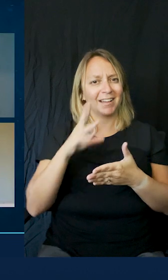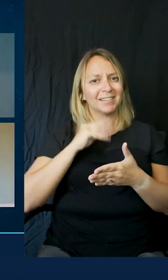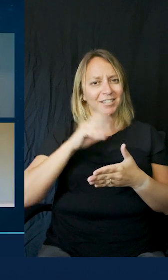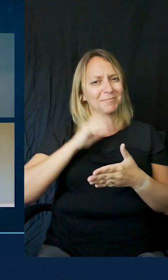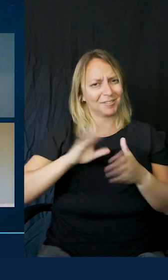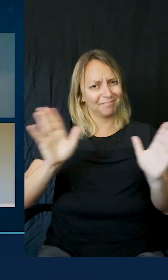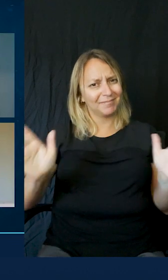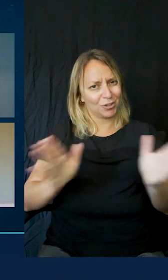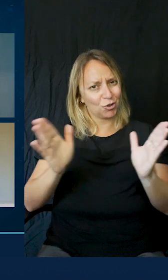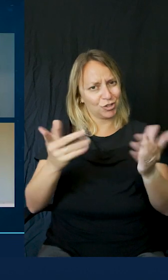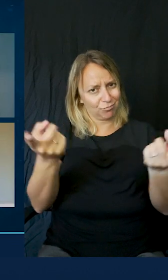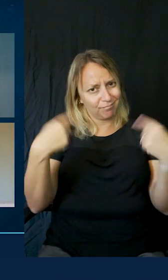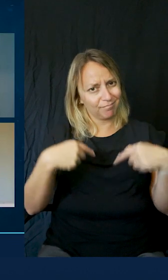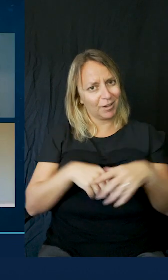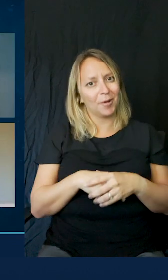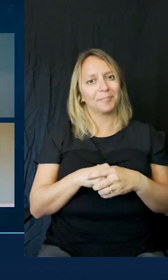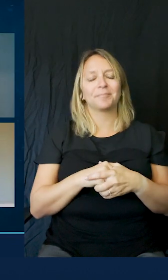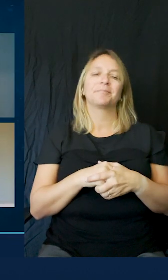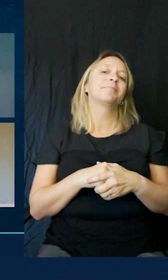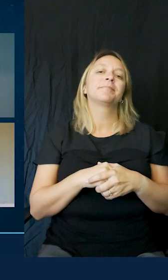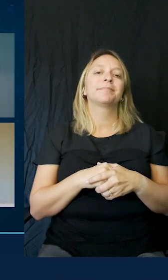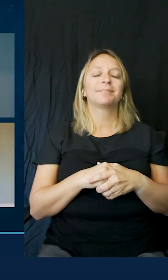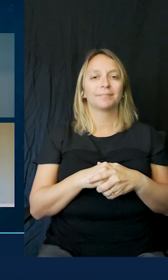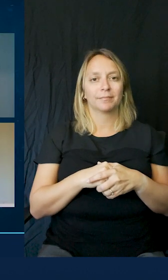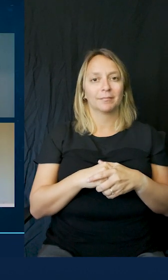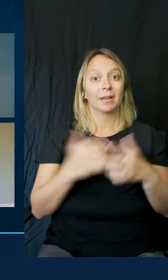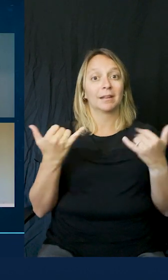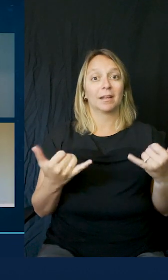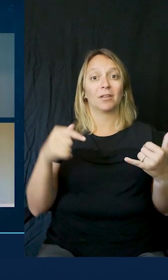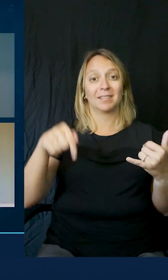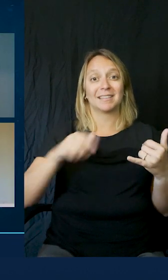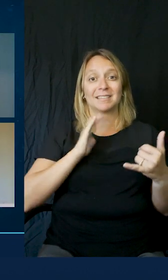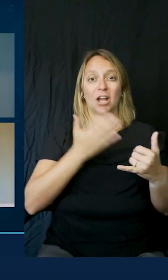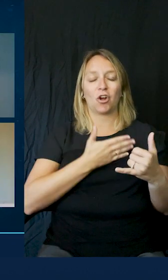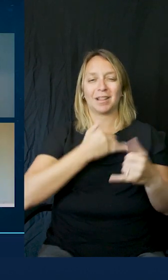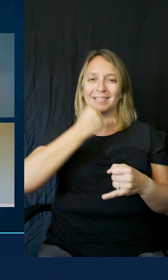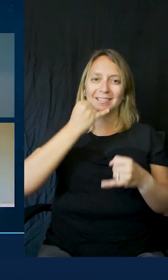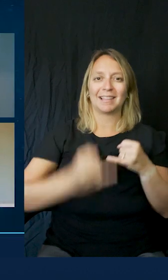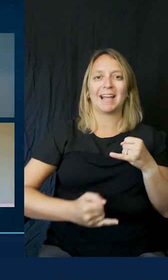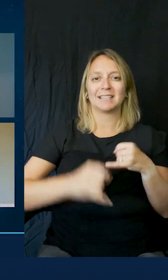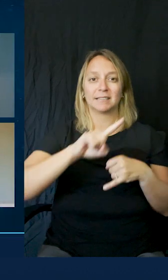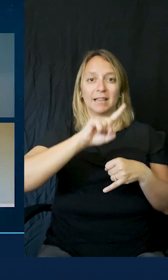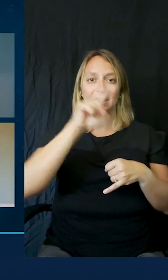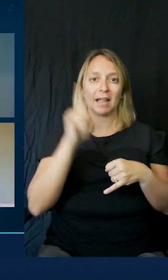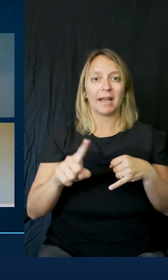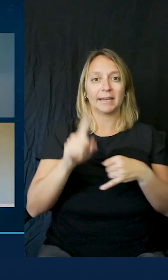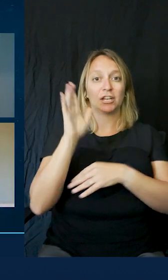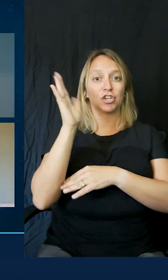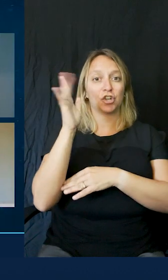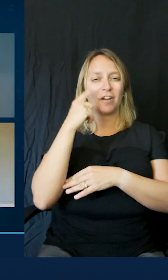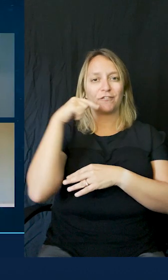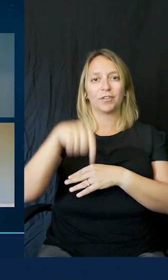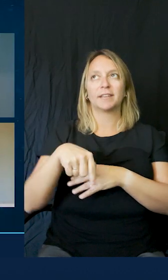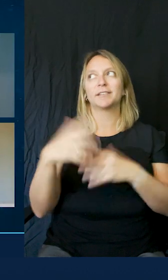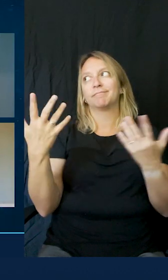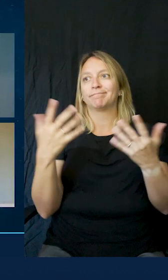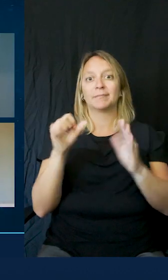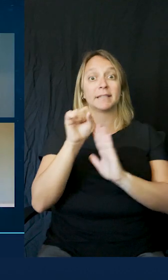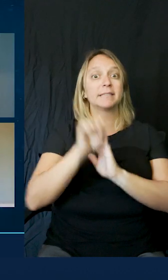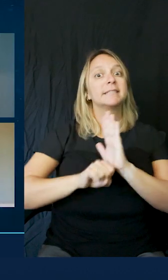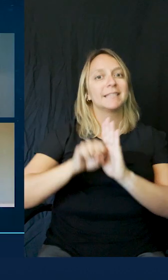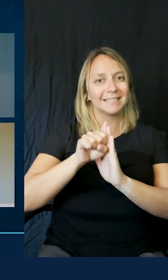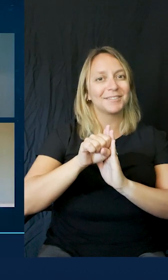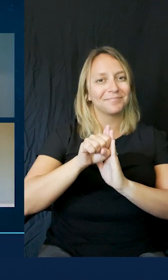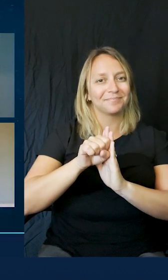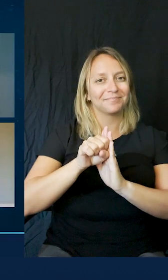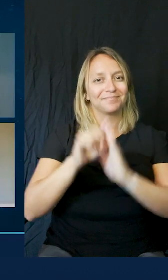encourage everybody to come on down. Now, this is our last Lightning Talks for this. I guess we could call it a season.